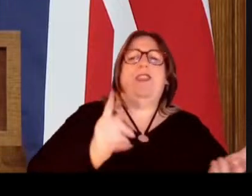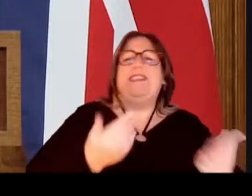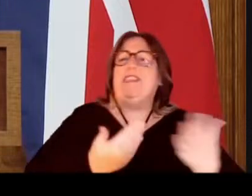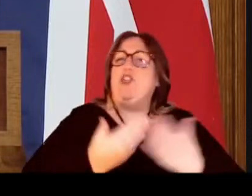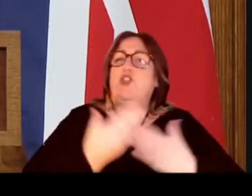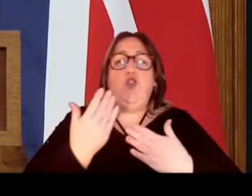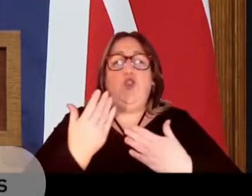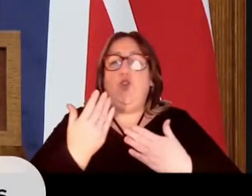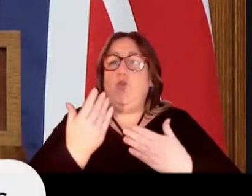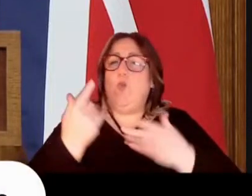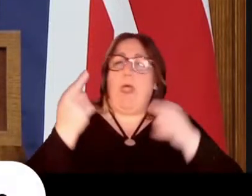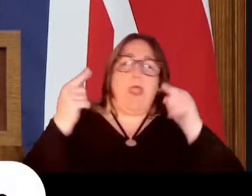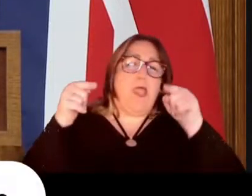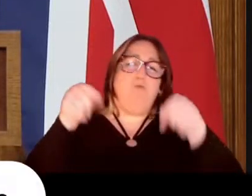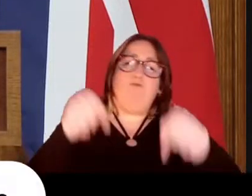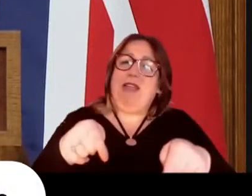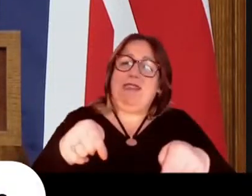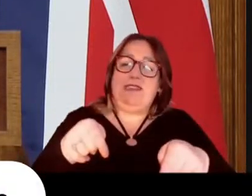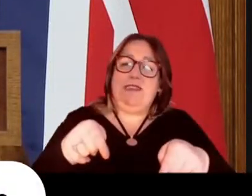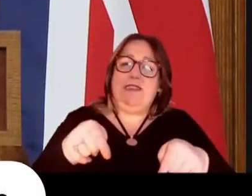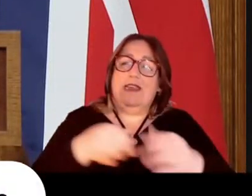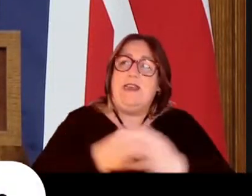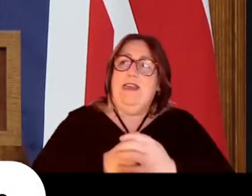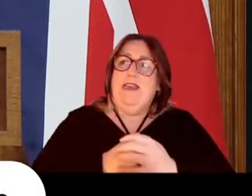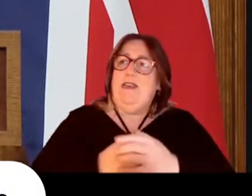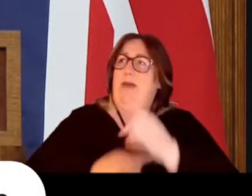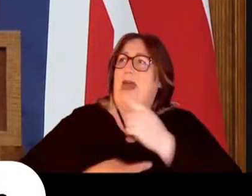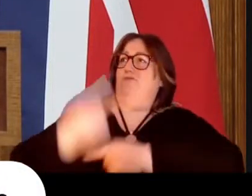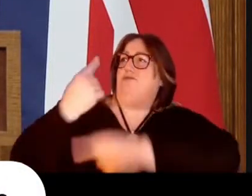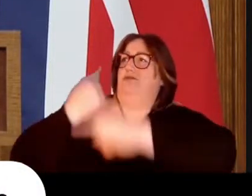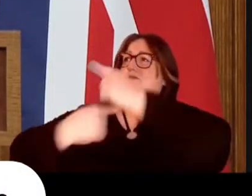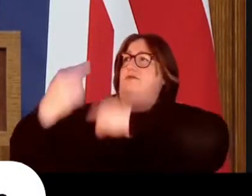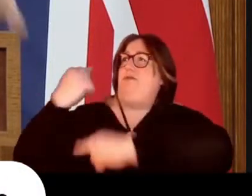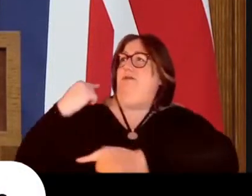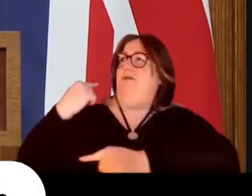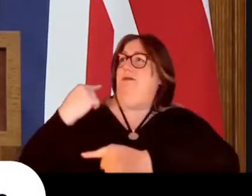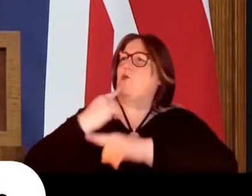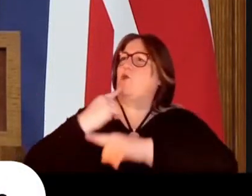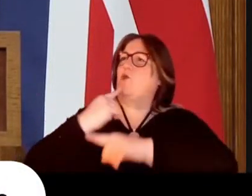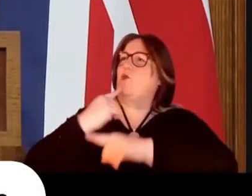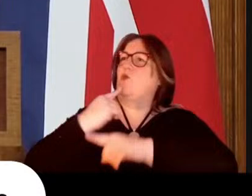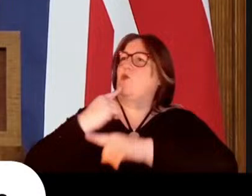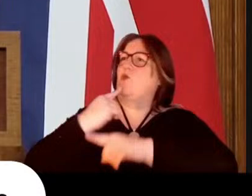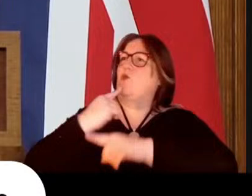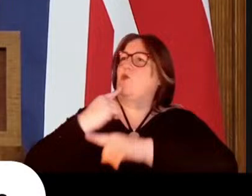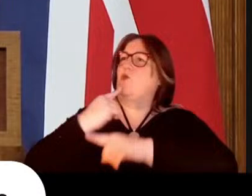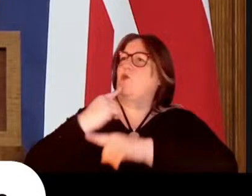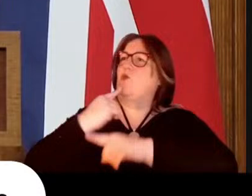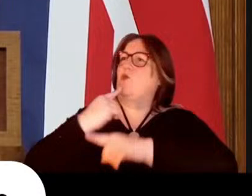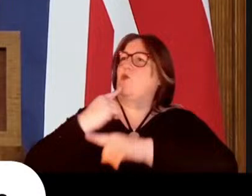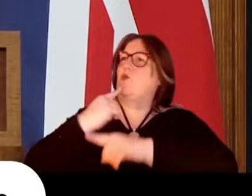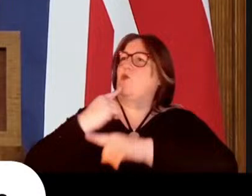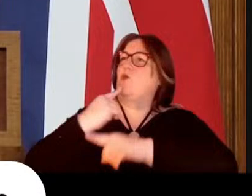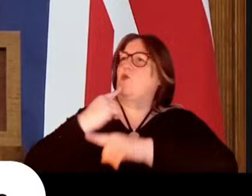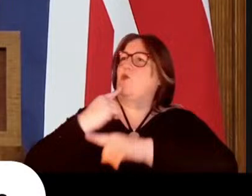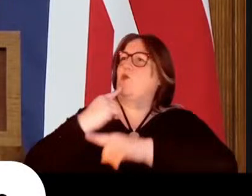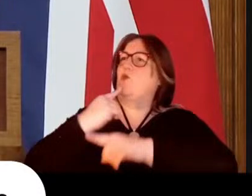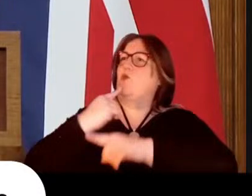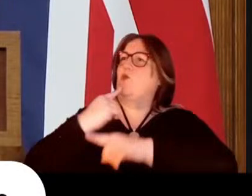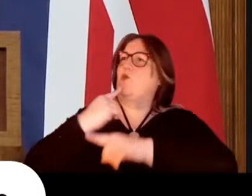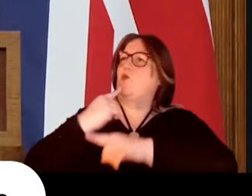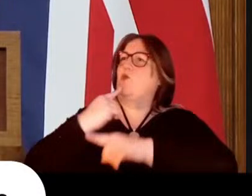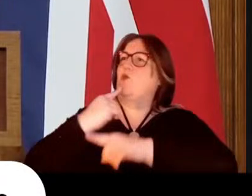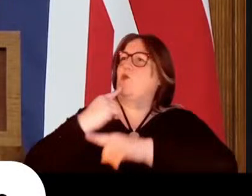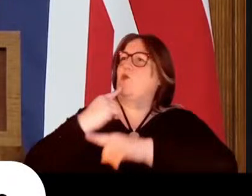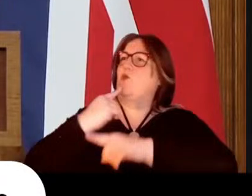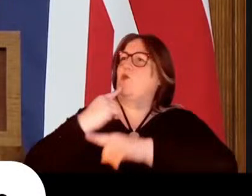when definitions were drawn up, when guidelines were put in place, when the framework was put in place. I don't care what they usually thought was